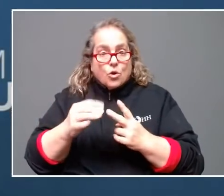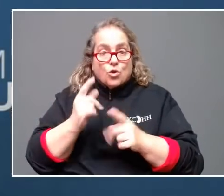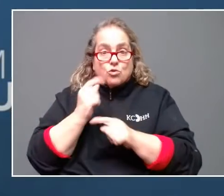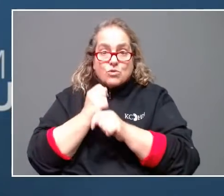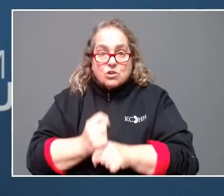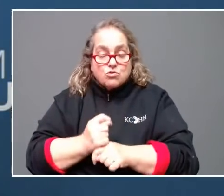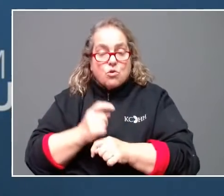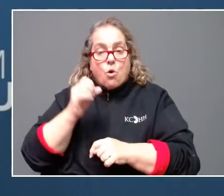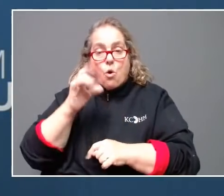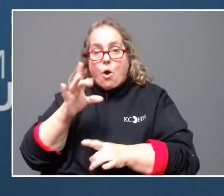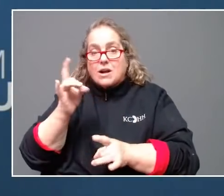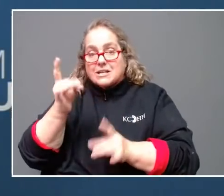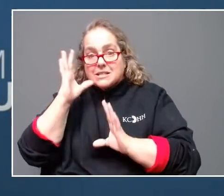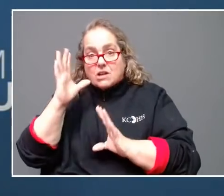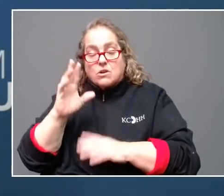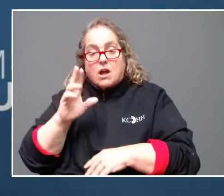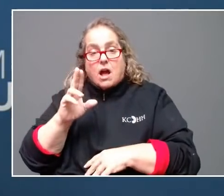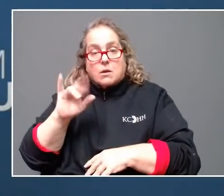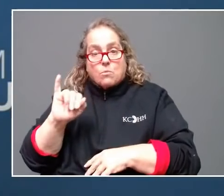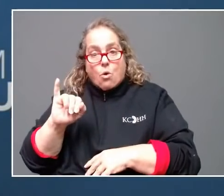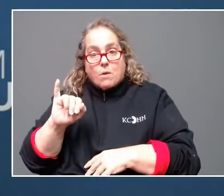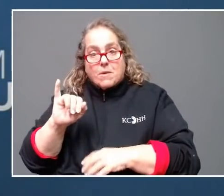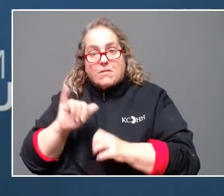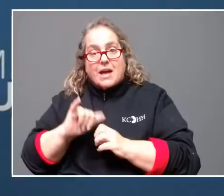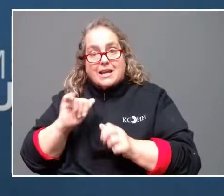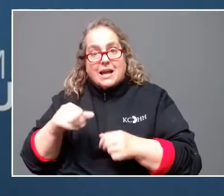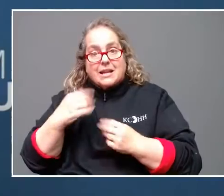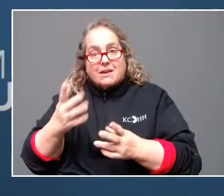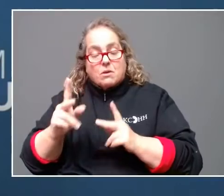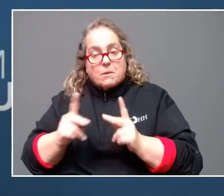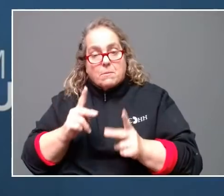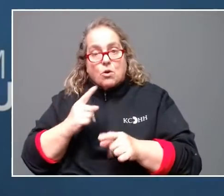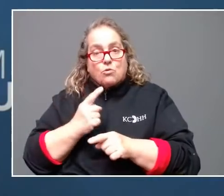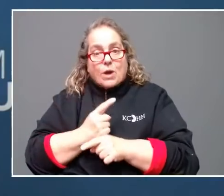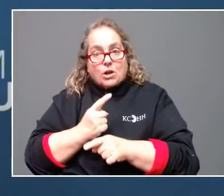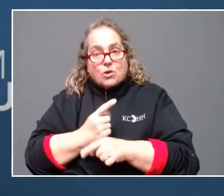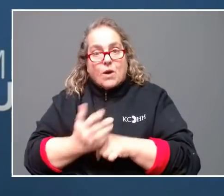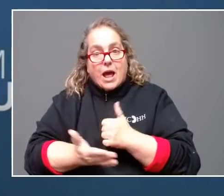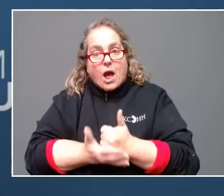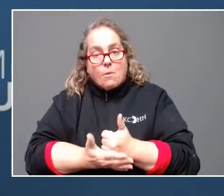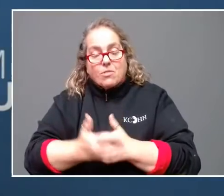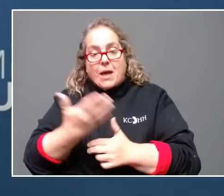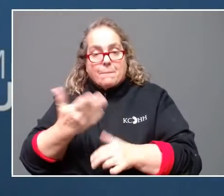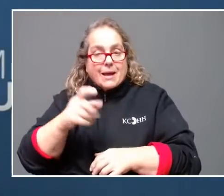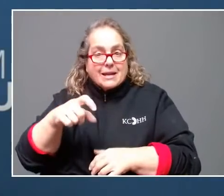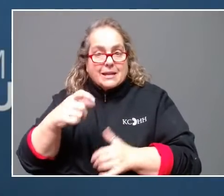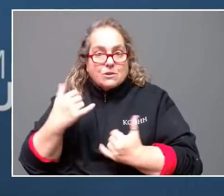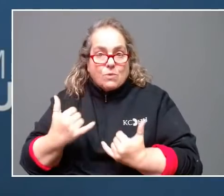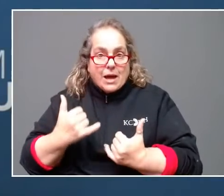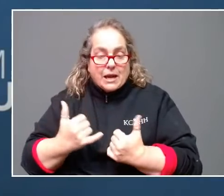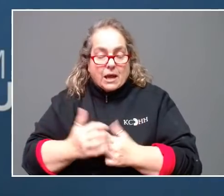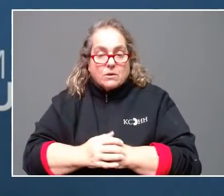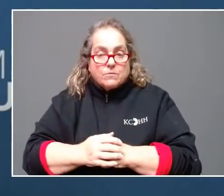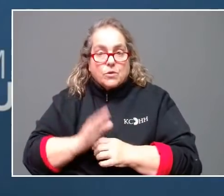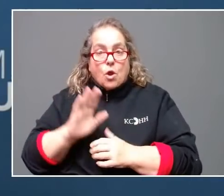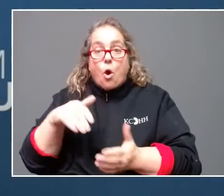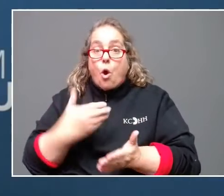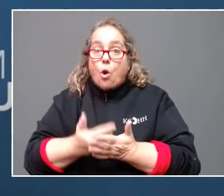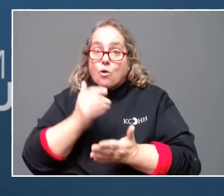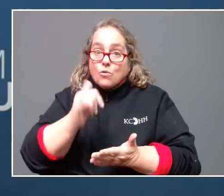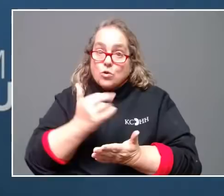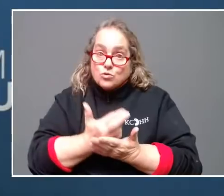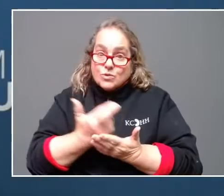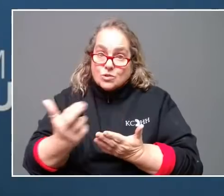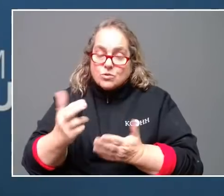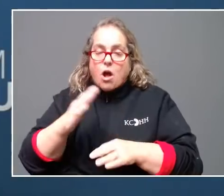unemployment, which can give people regular help that they may need right now. All of those resources are on the governor's